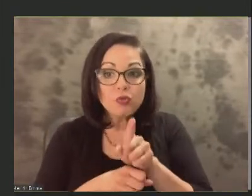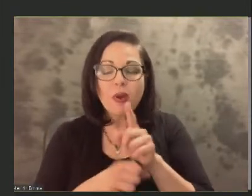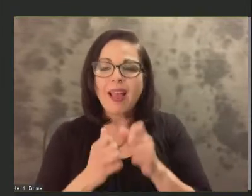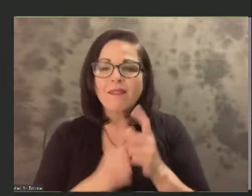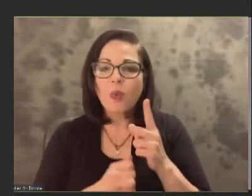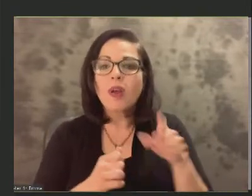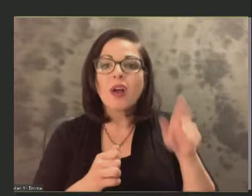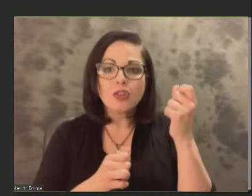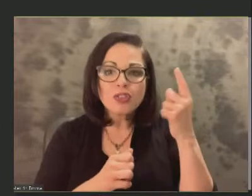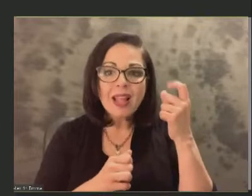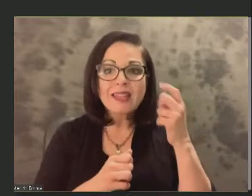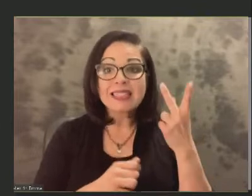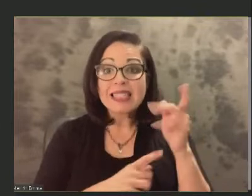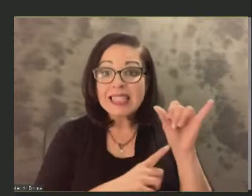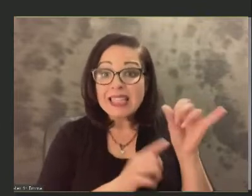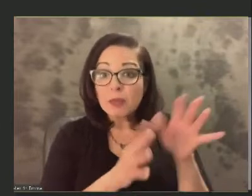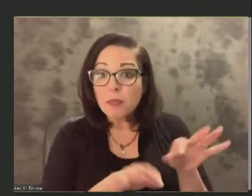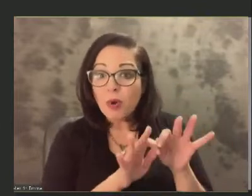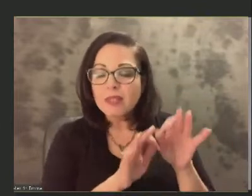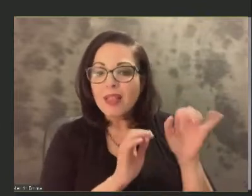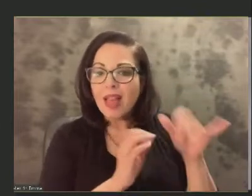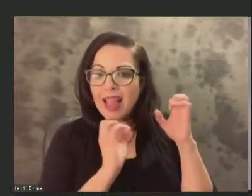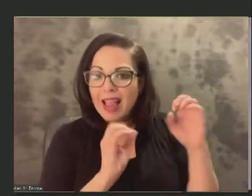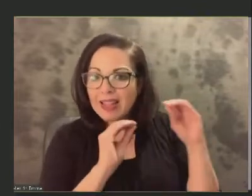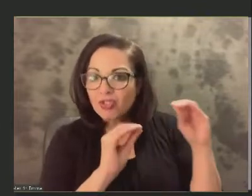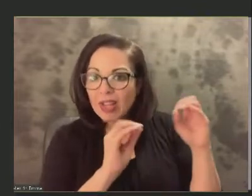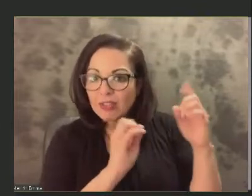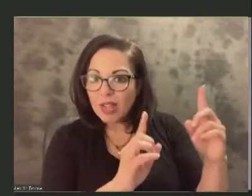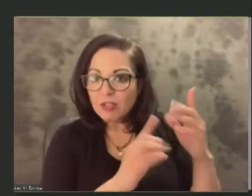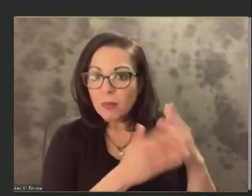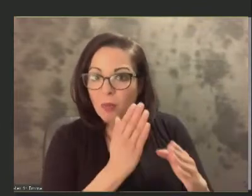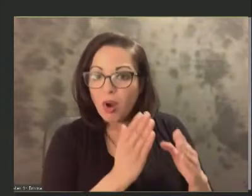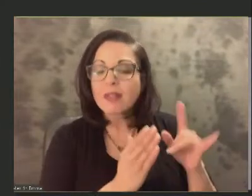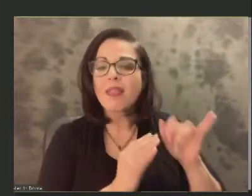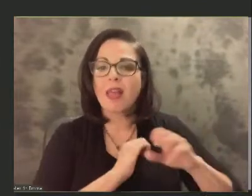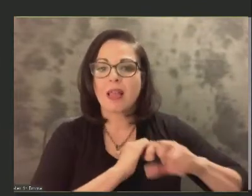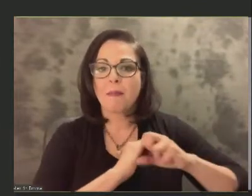key importance, right? That education that you mentioned, that campaign, so people understand why